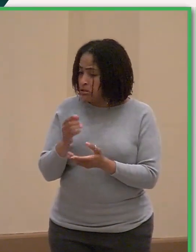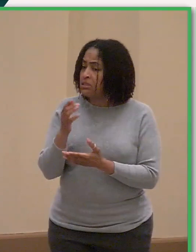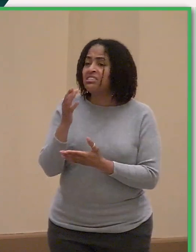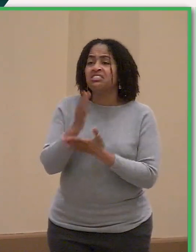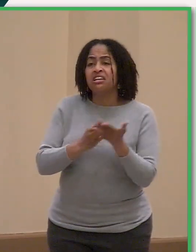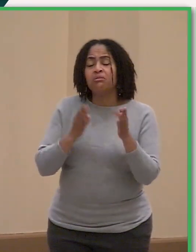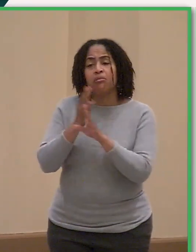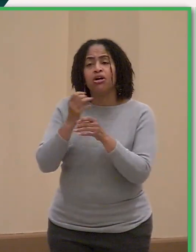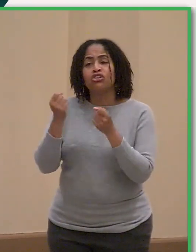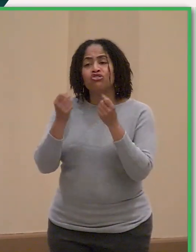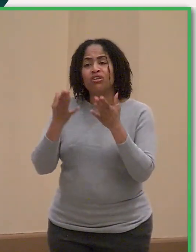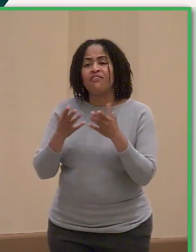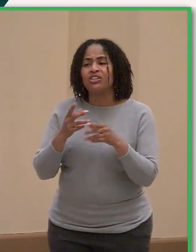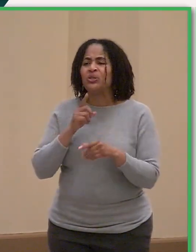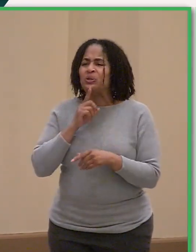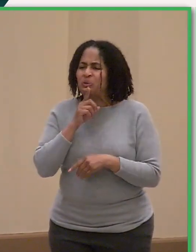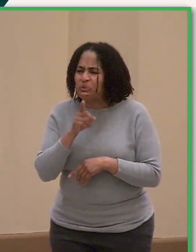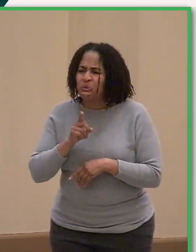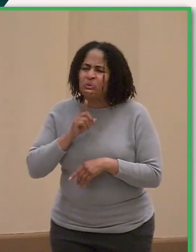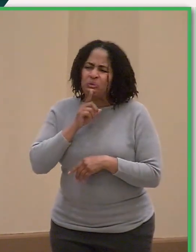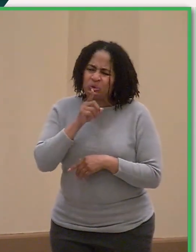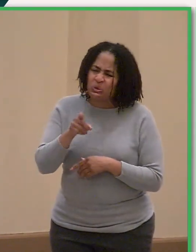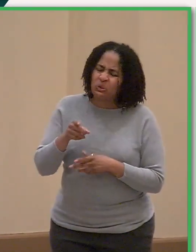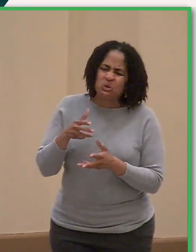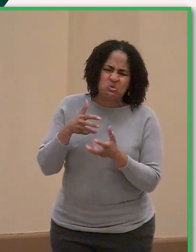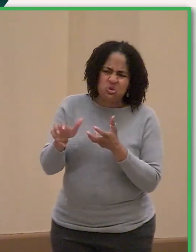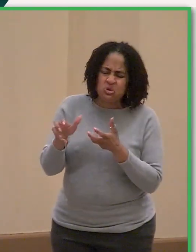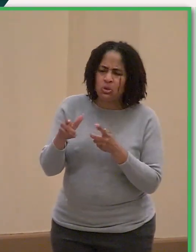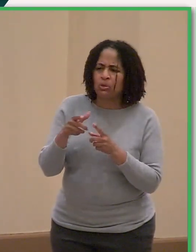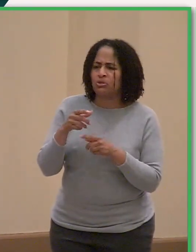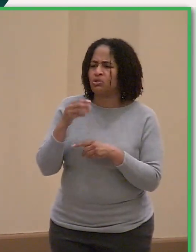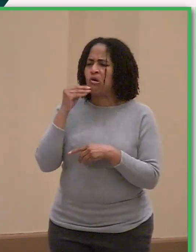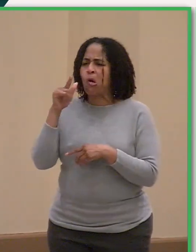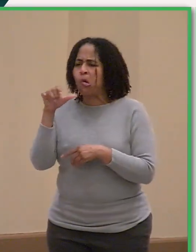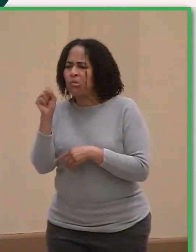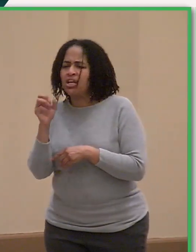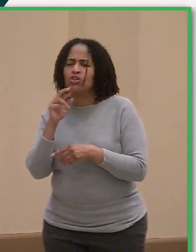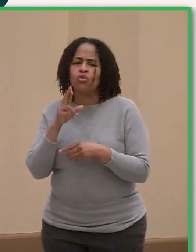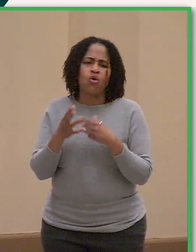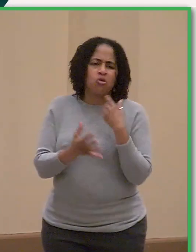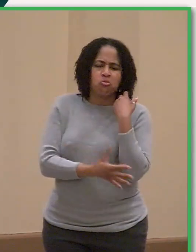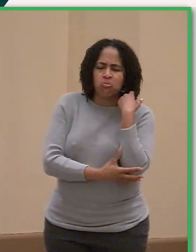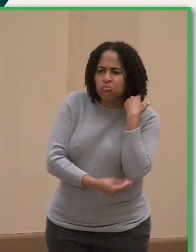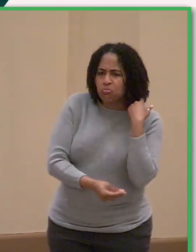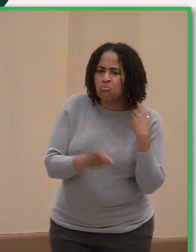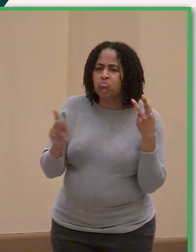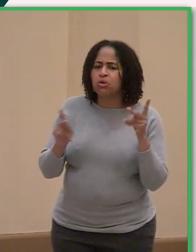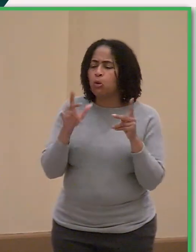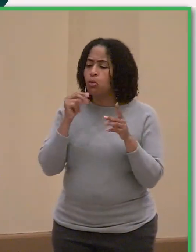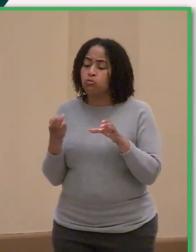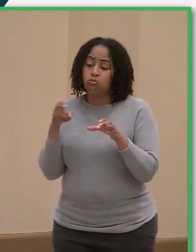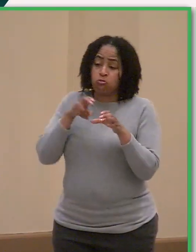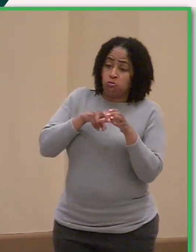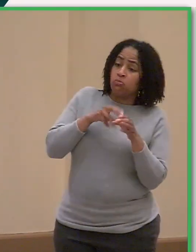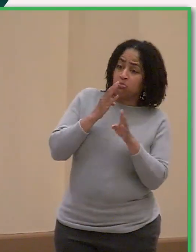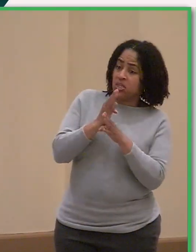drivers, they're really, really, really rude to some of like the homeless or less fortunate people that, you know, get on the